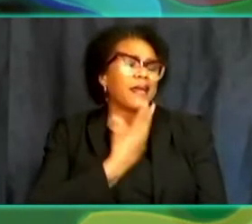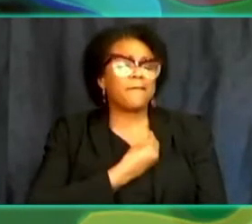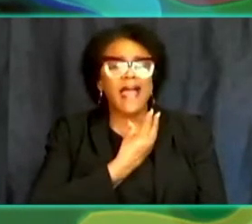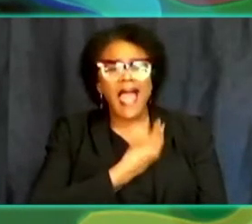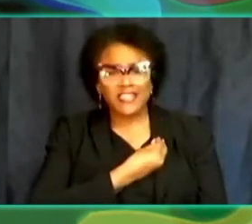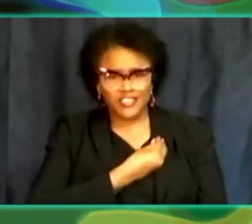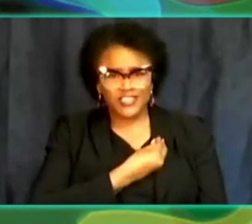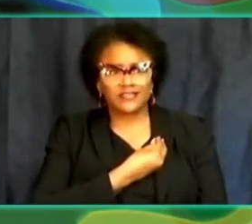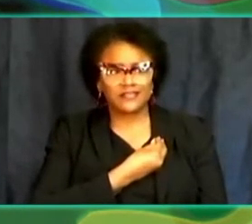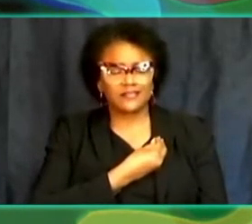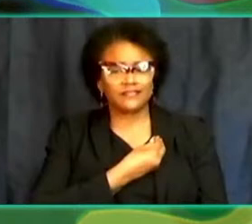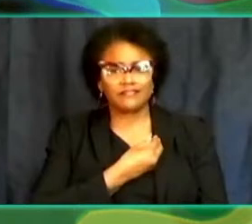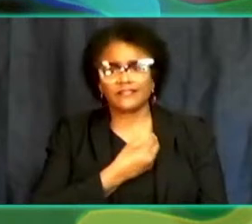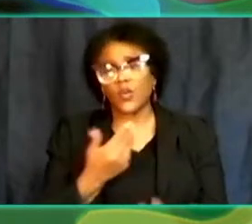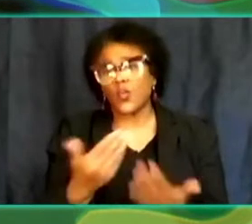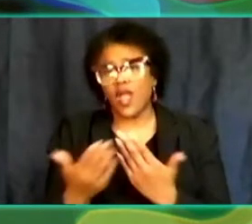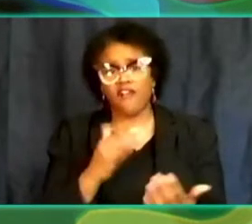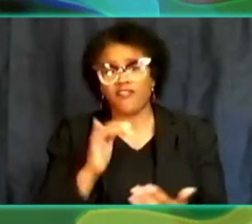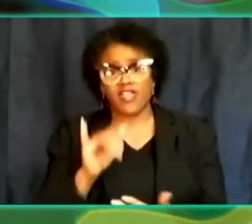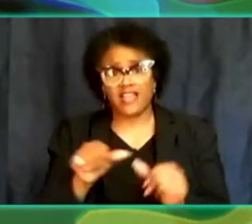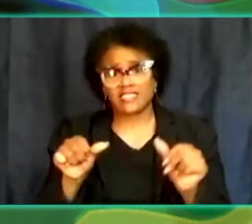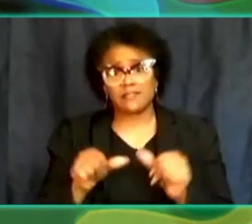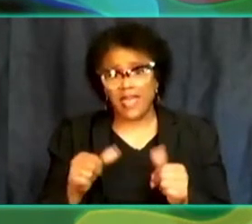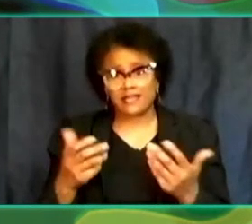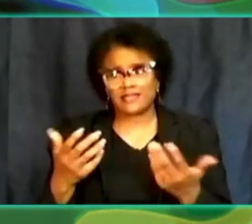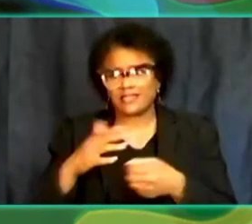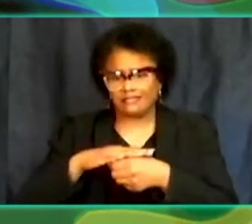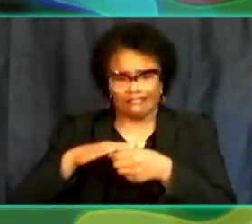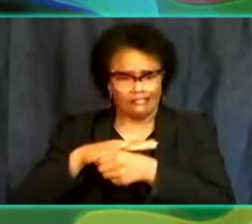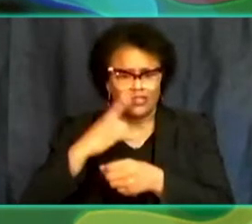that space is, that's important for us.